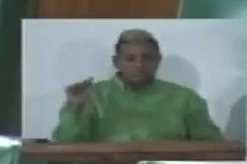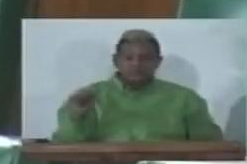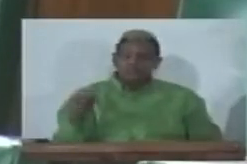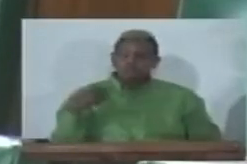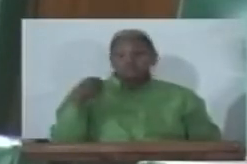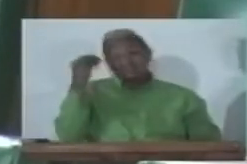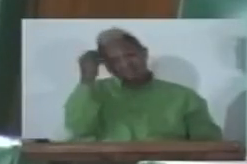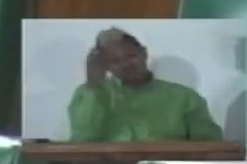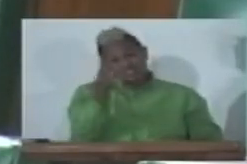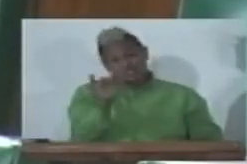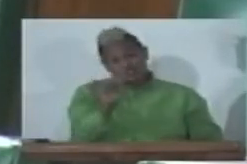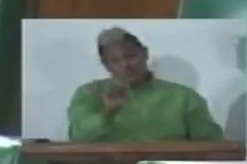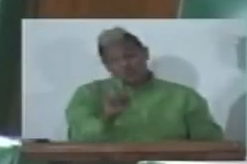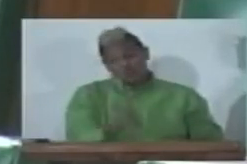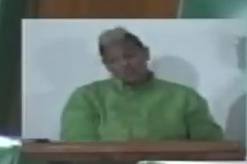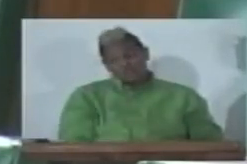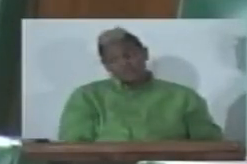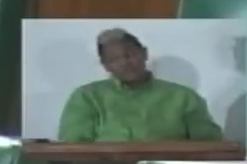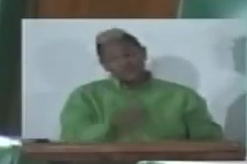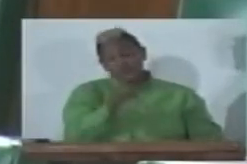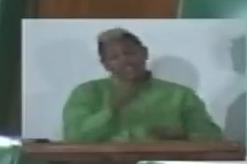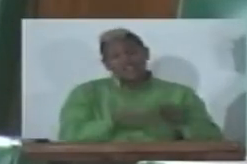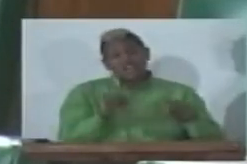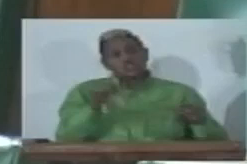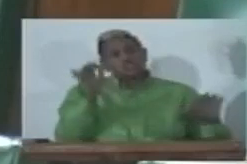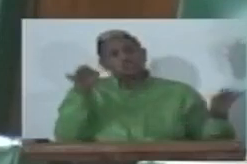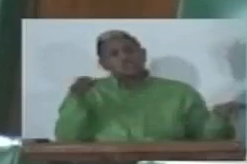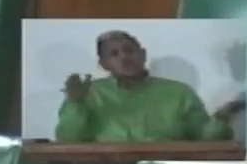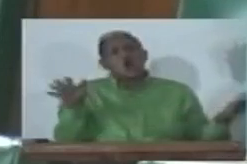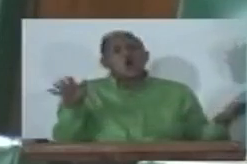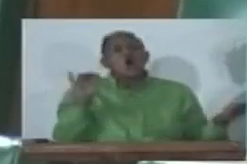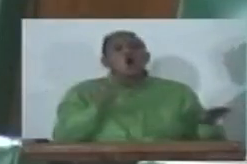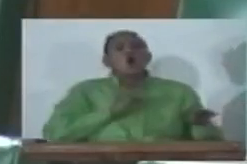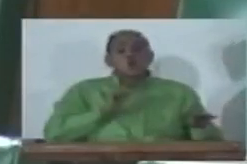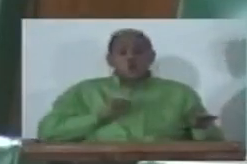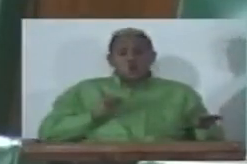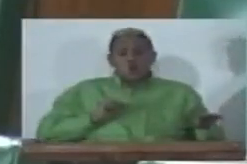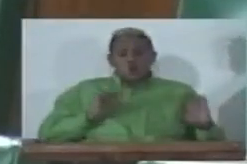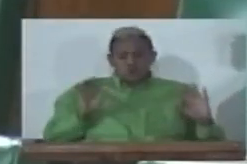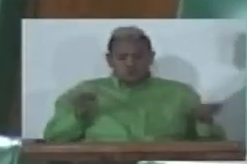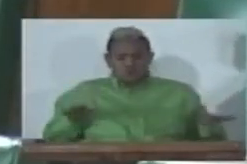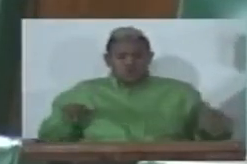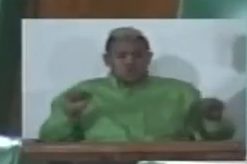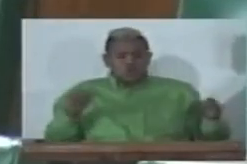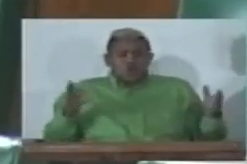this to you, you can't just determine on your own